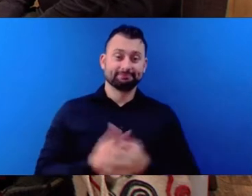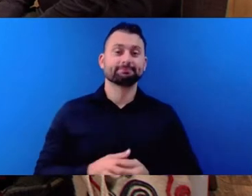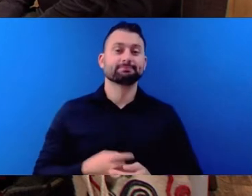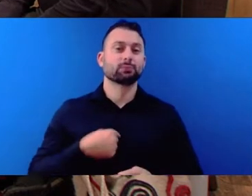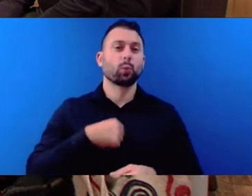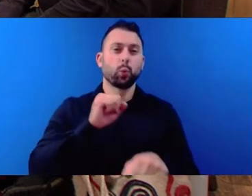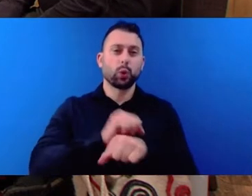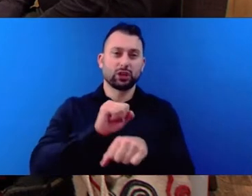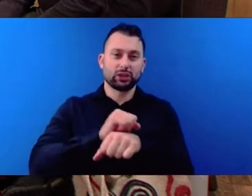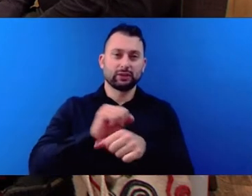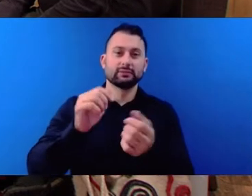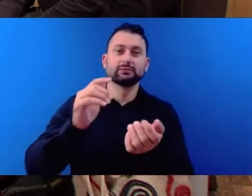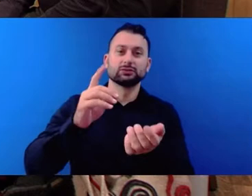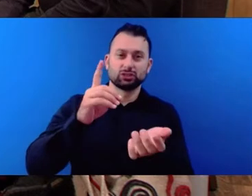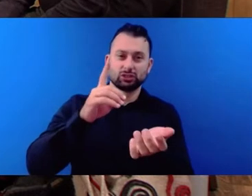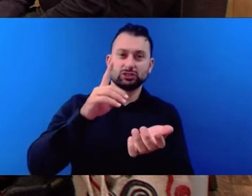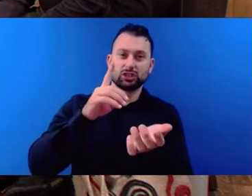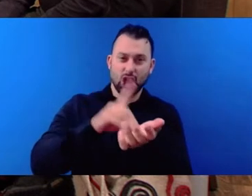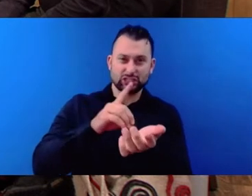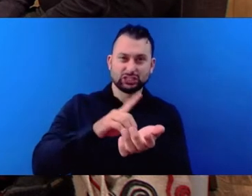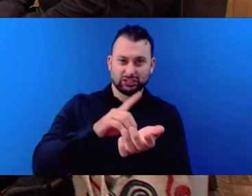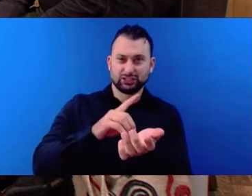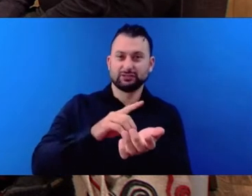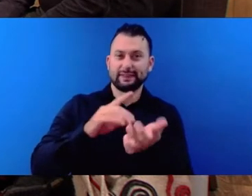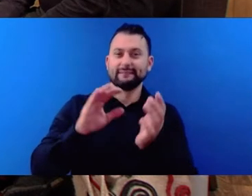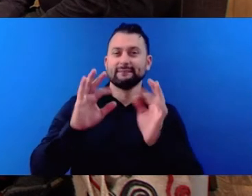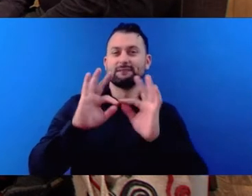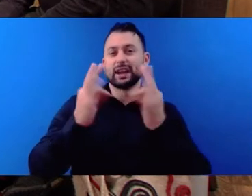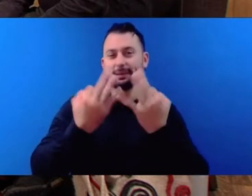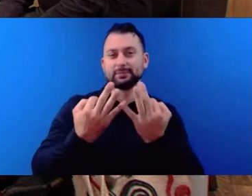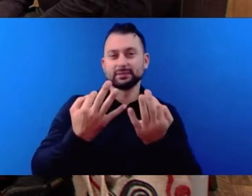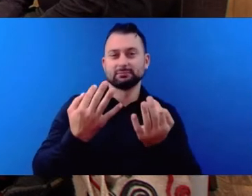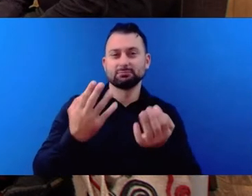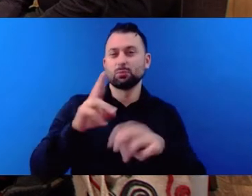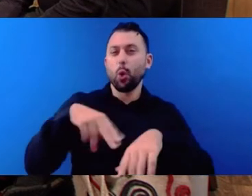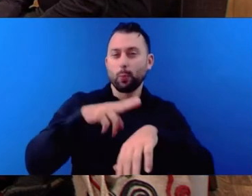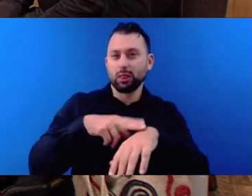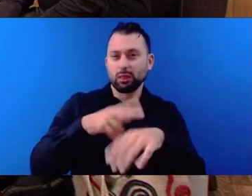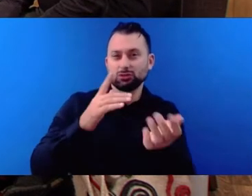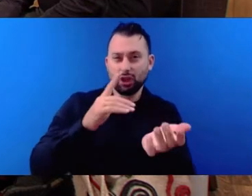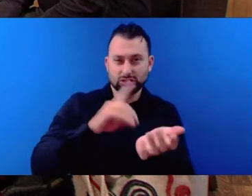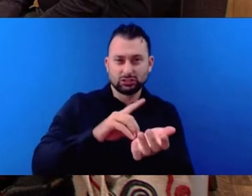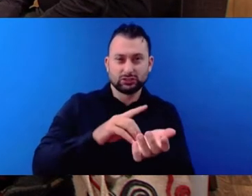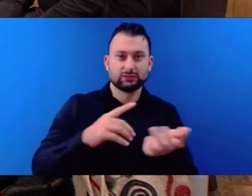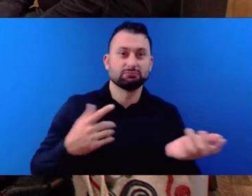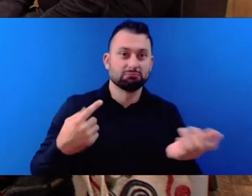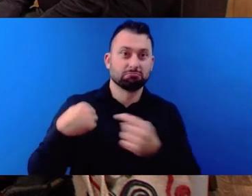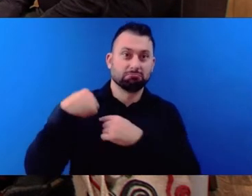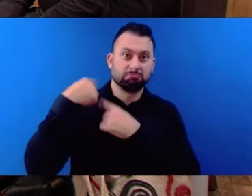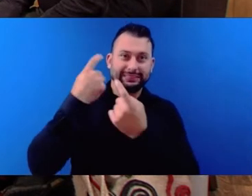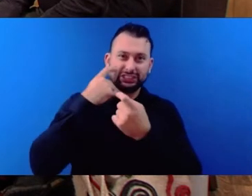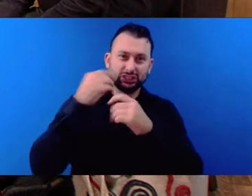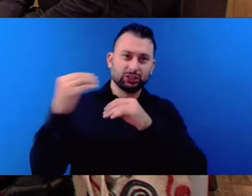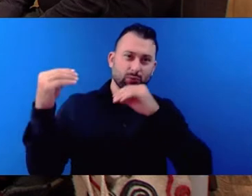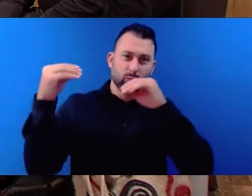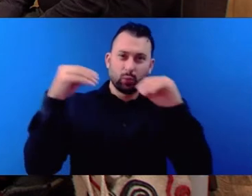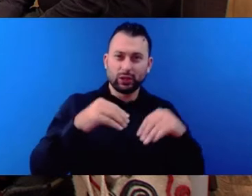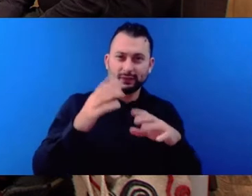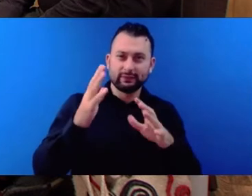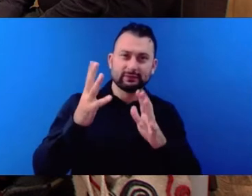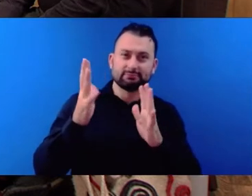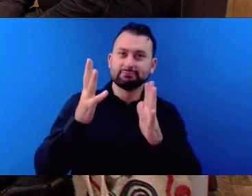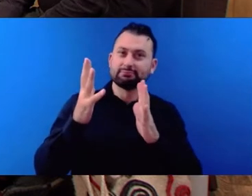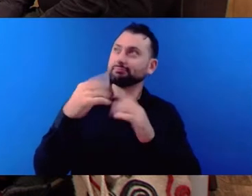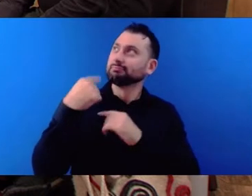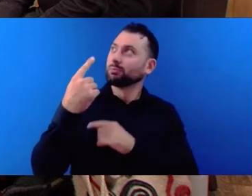St. Mary's. I've been there for the last 1.5 years. So what a resident physician means is I've been through